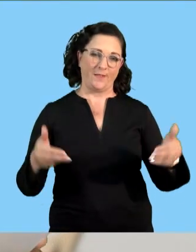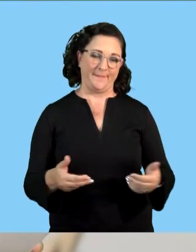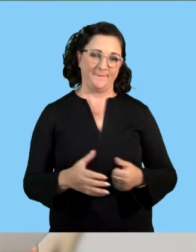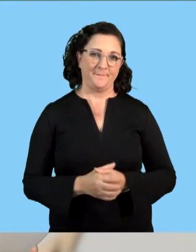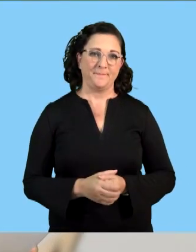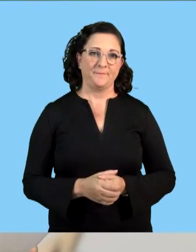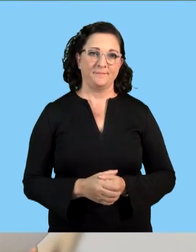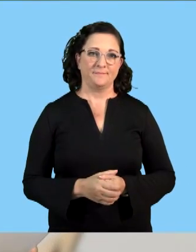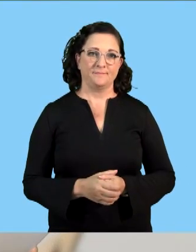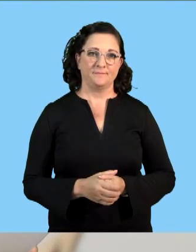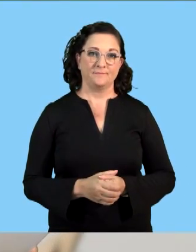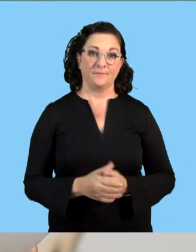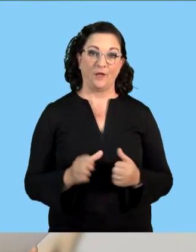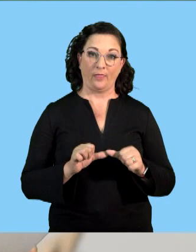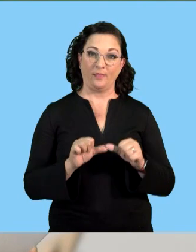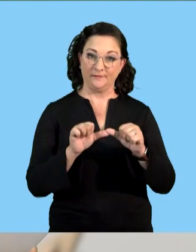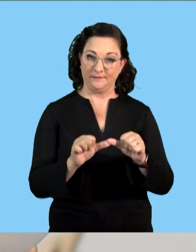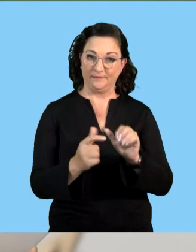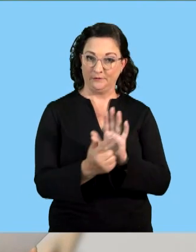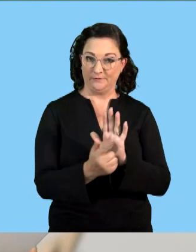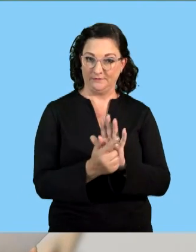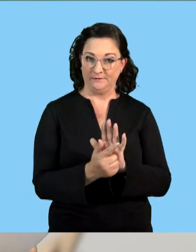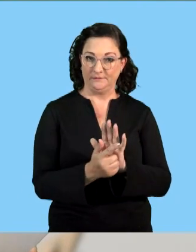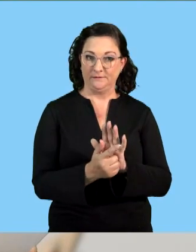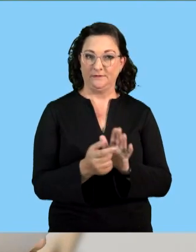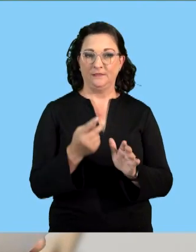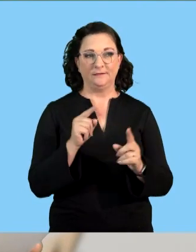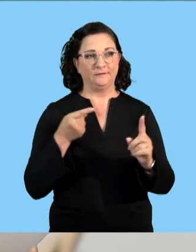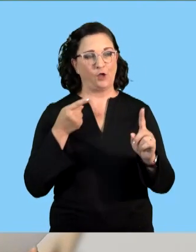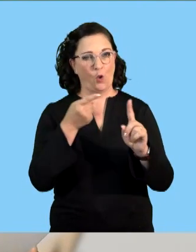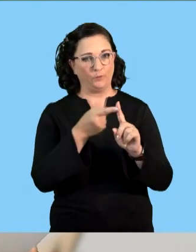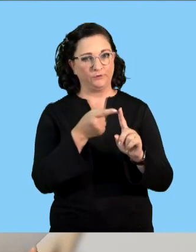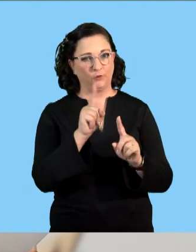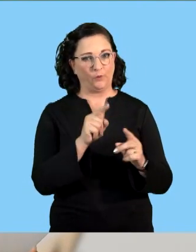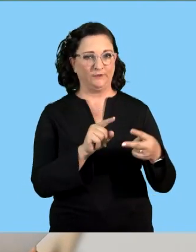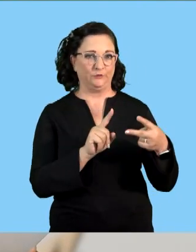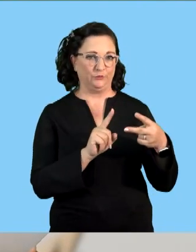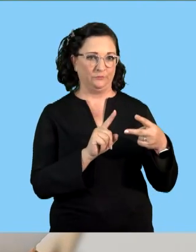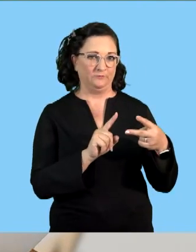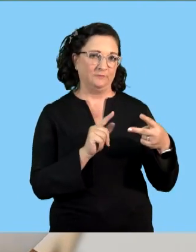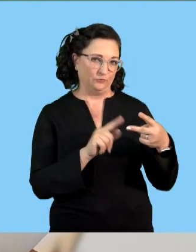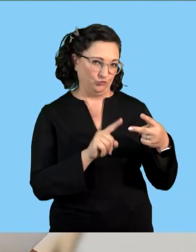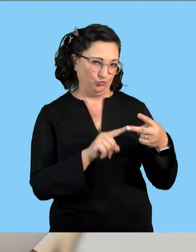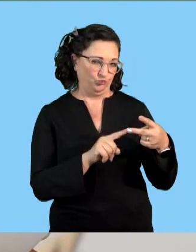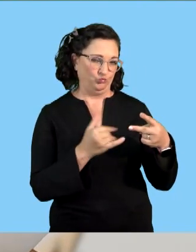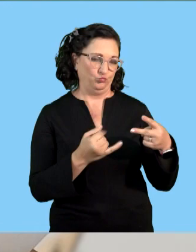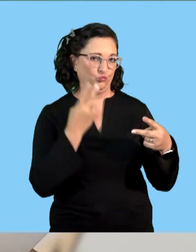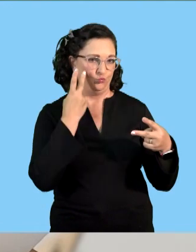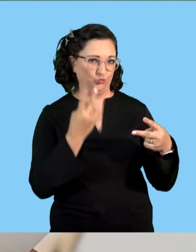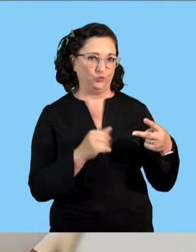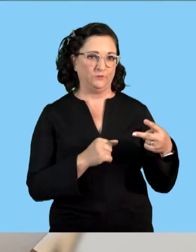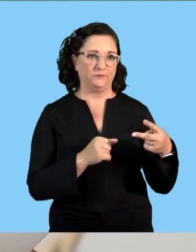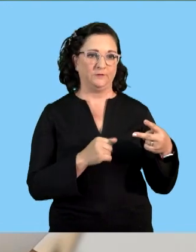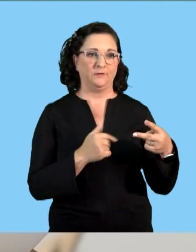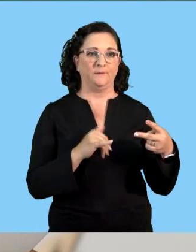Welcome back. As we continue with our lesson, we look at objective number 2, or lesson objective number